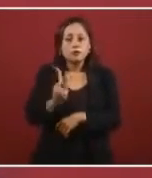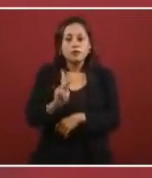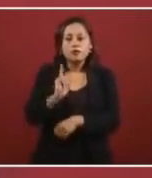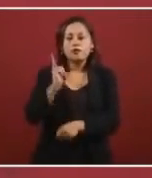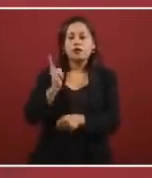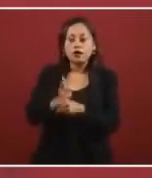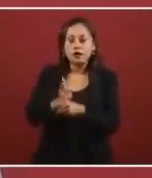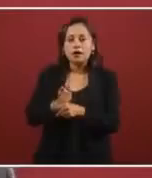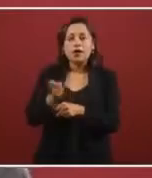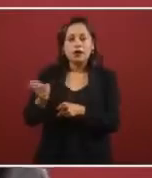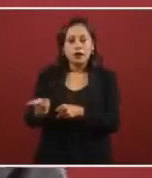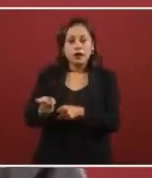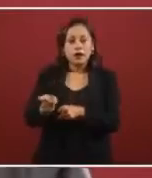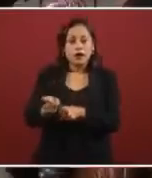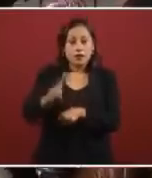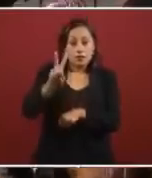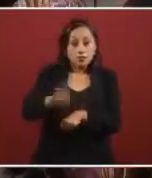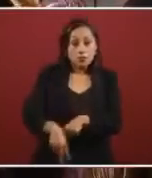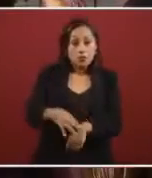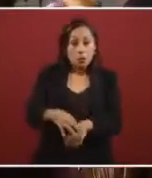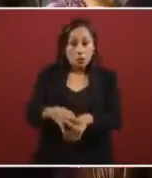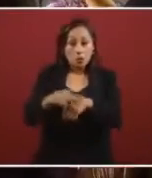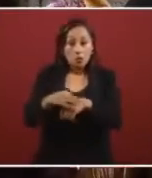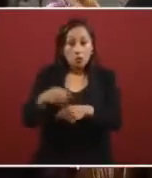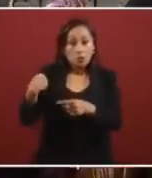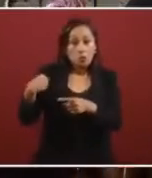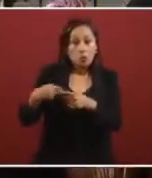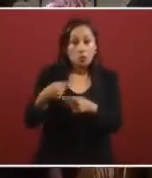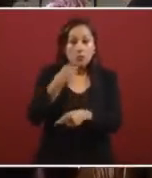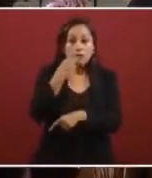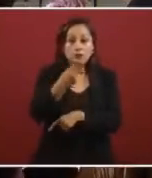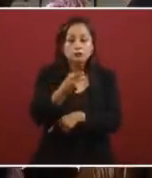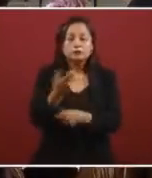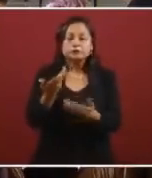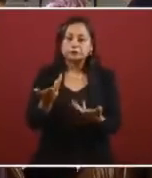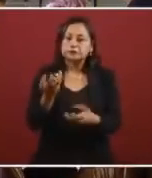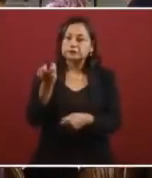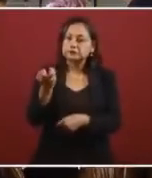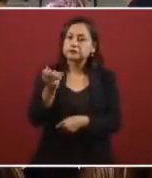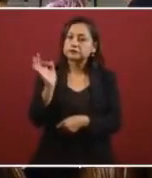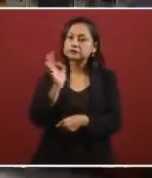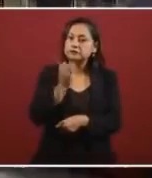the vulnerability that we've had historically. I don't know, sir.